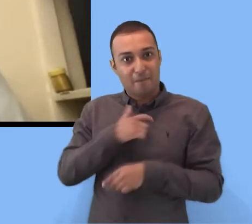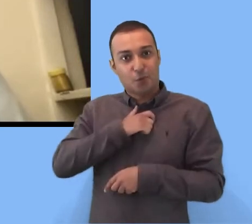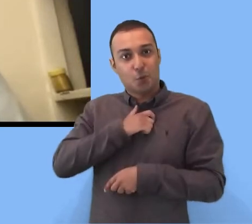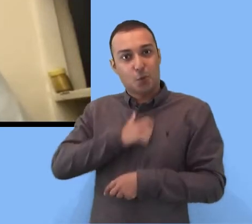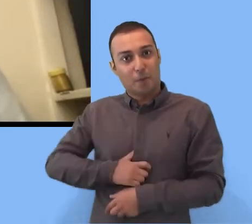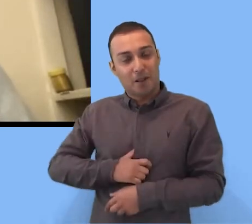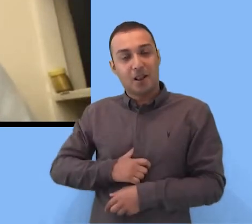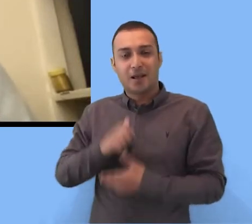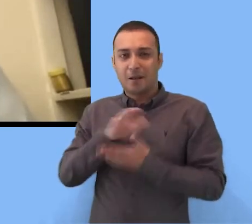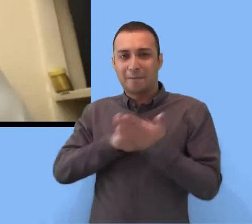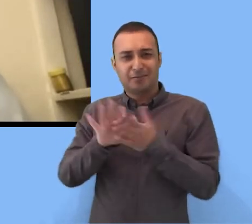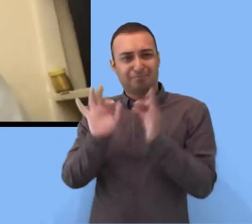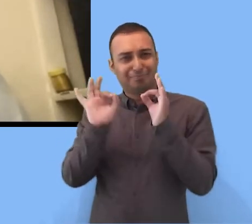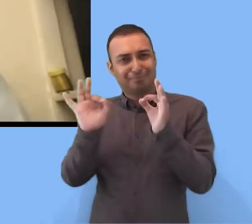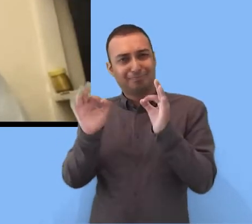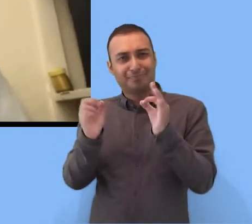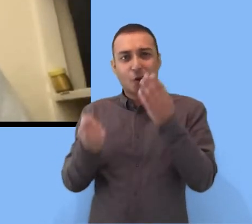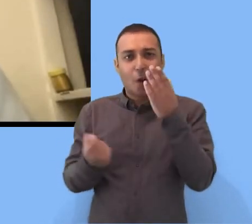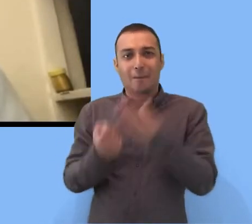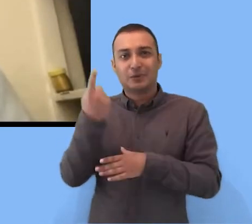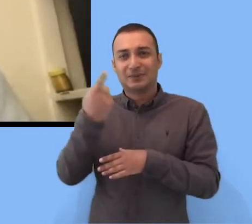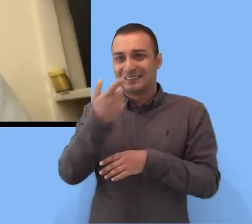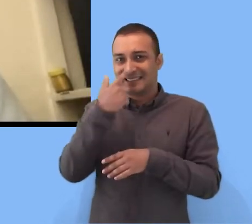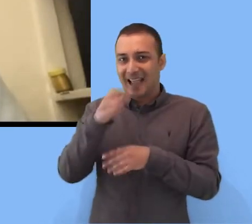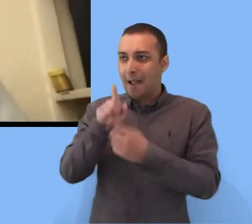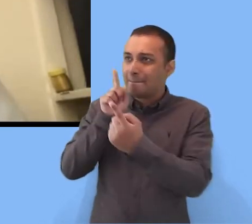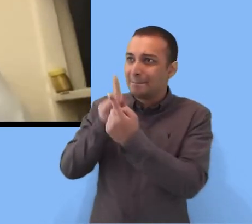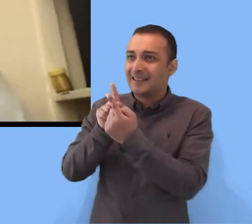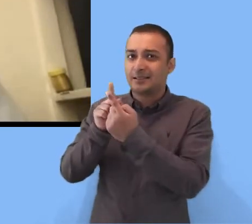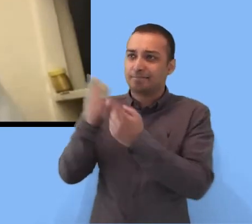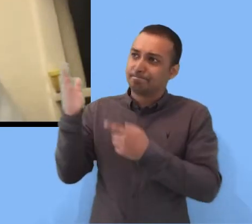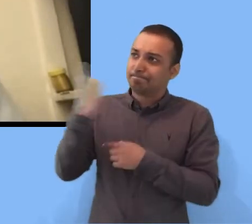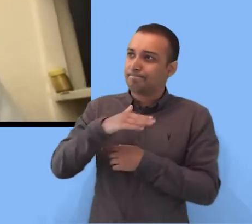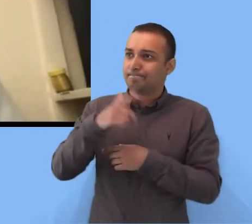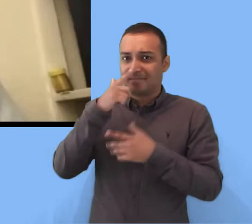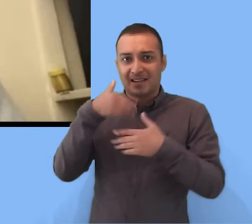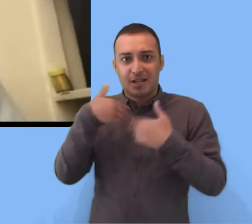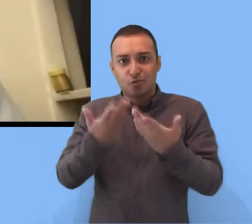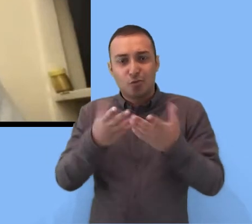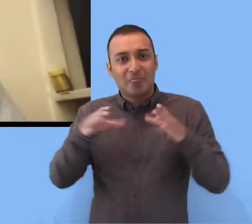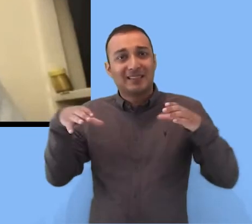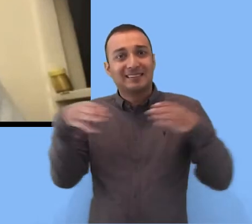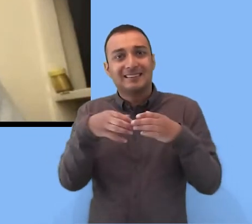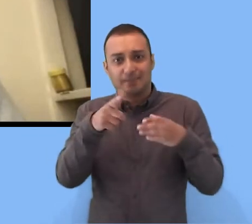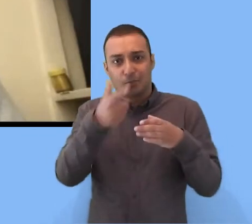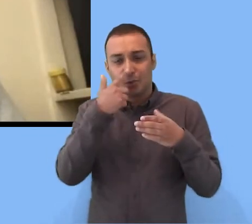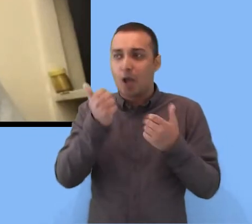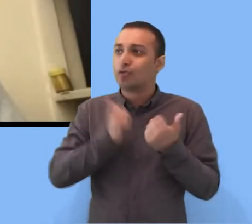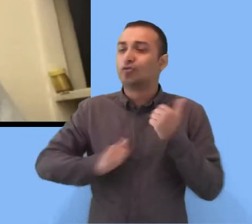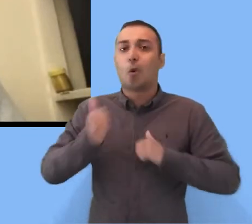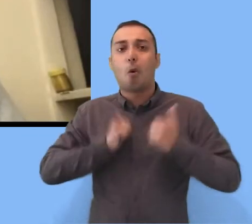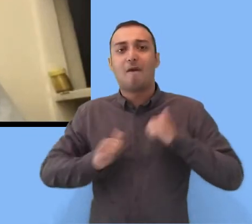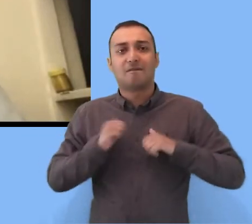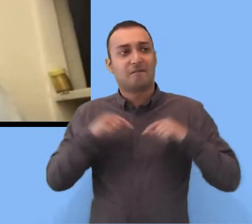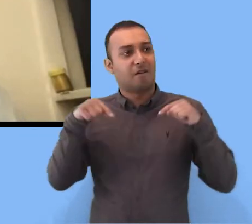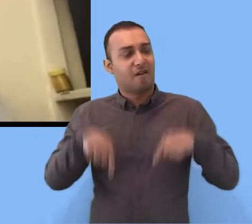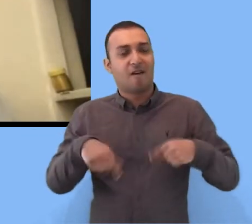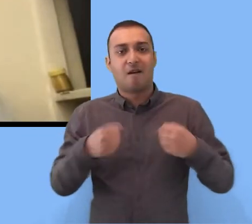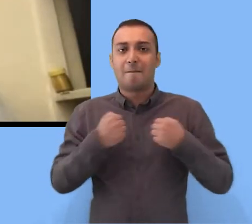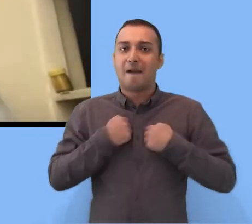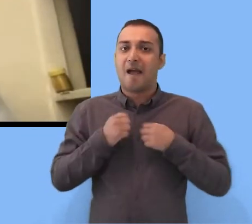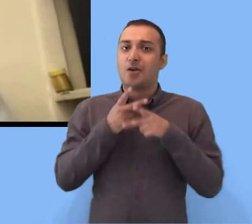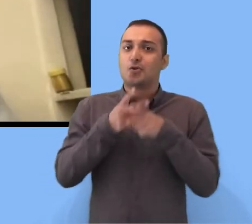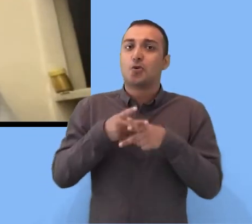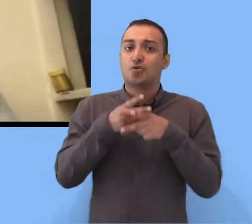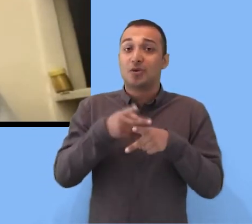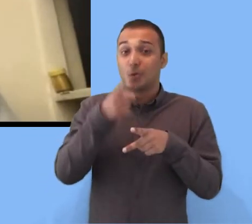you and be introduced to your team. A chance for you to show off your nursery and sell the